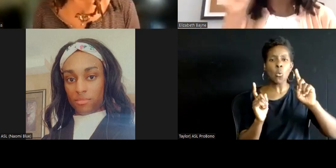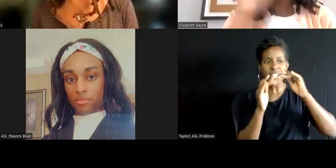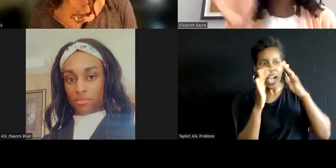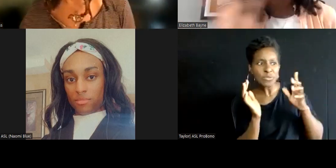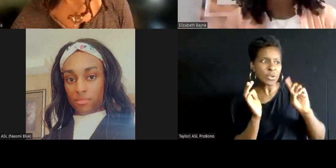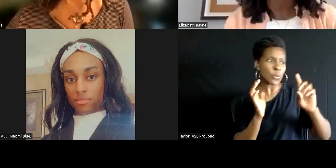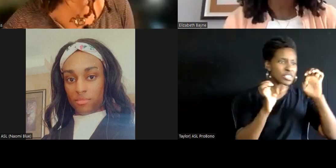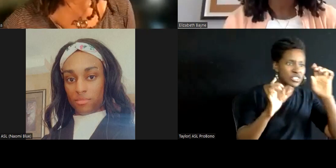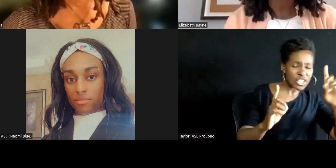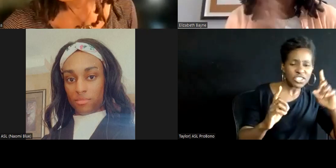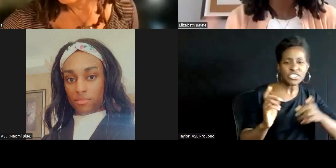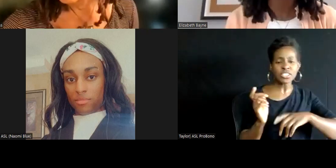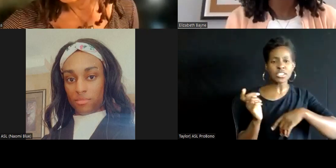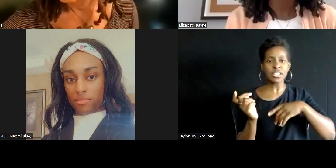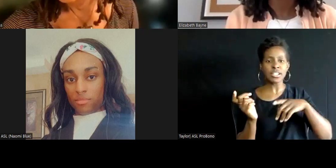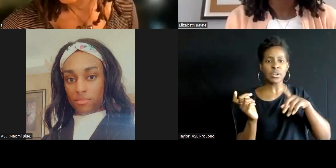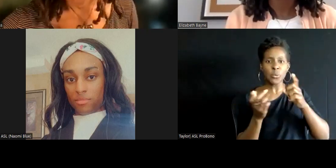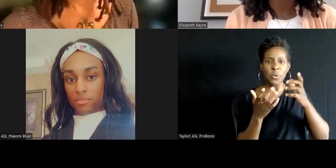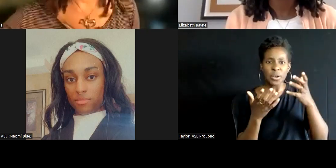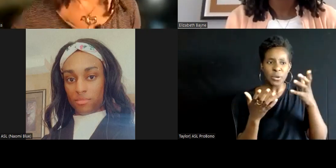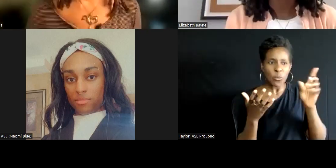was like, you know what? It's racism.